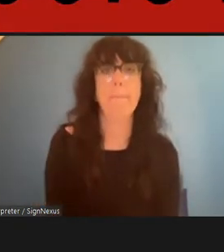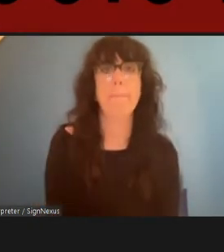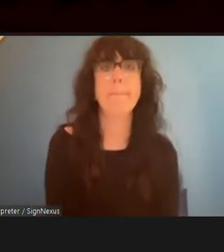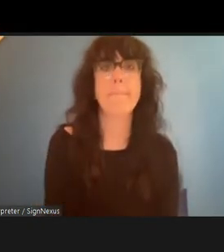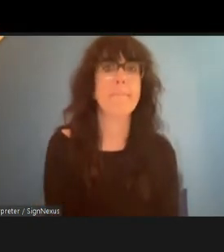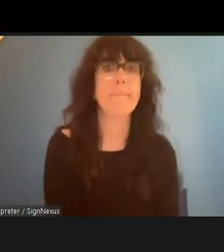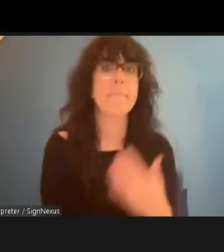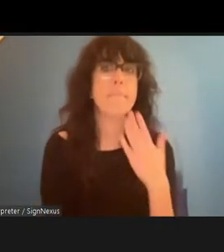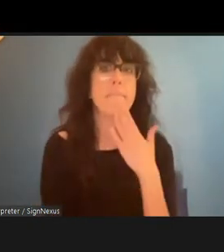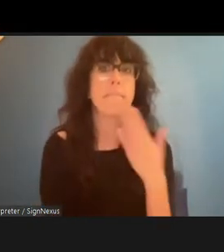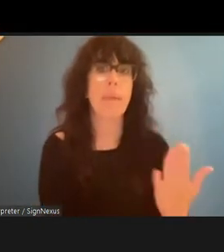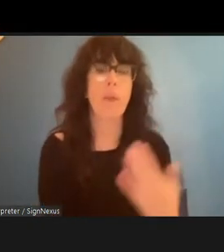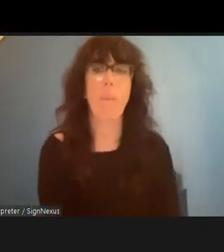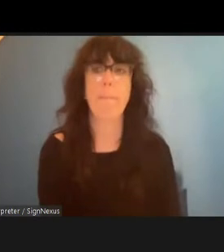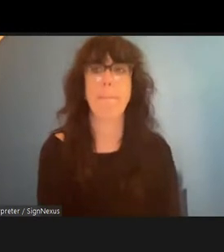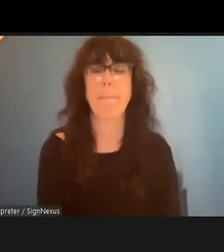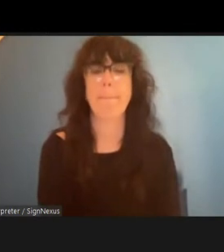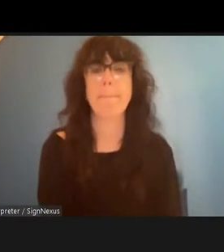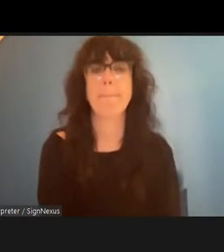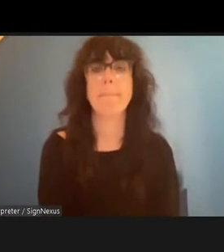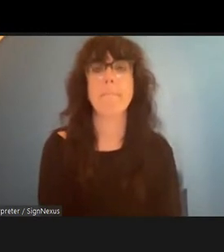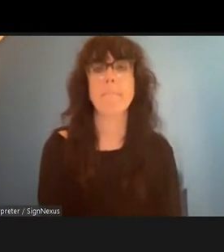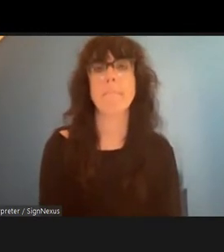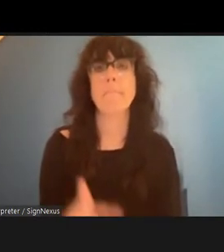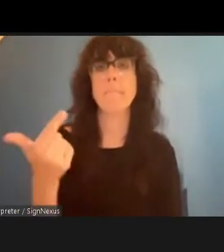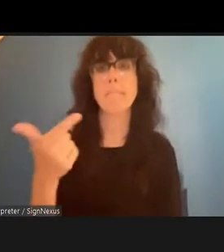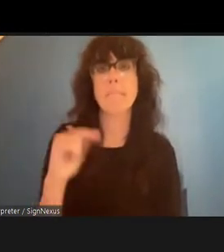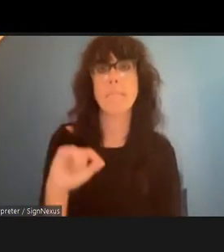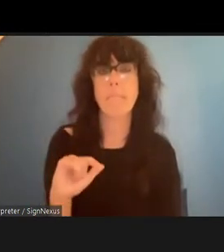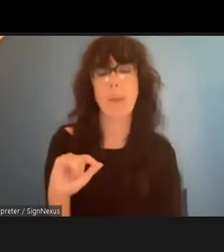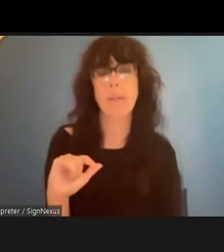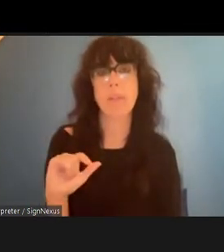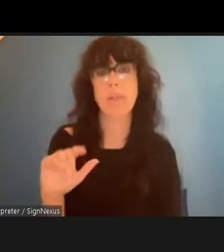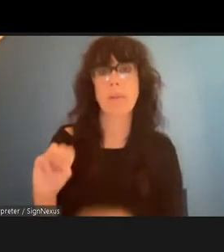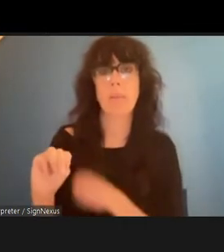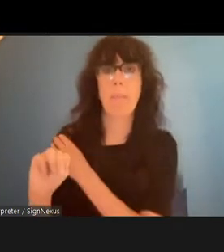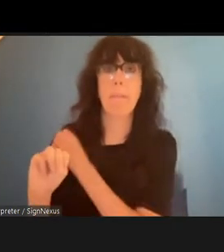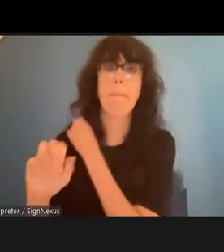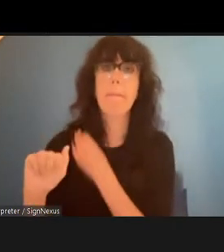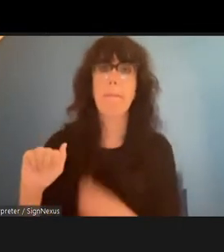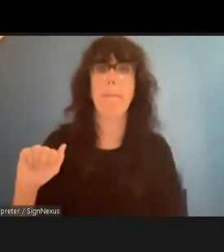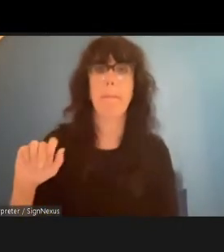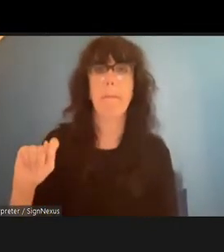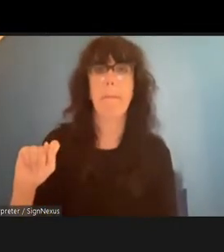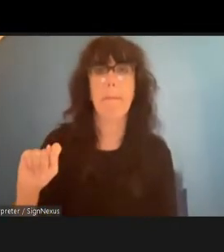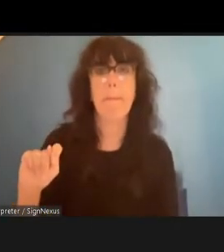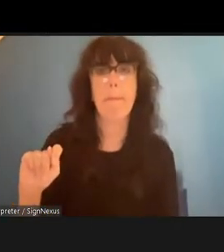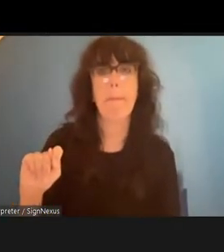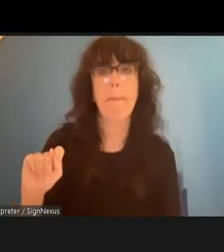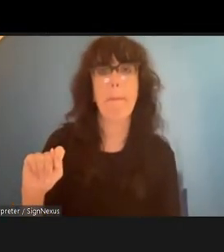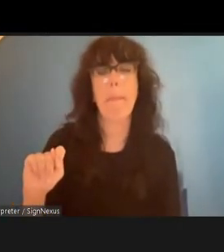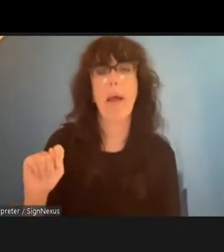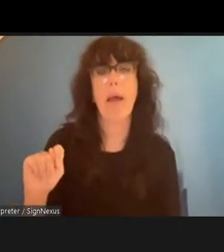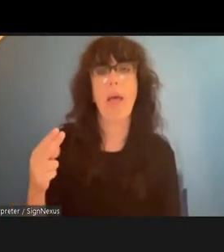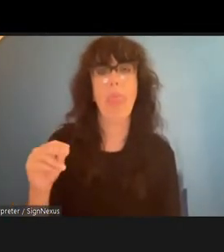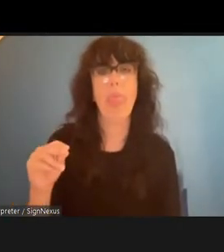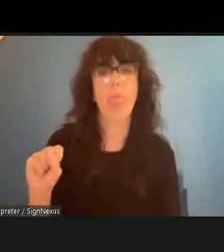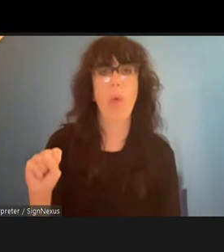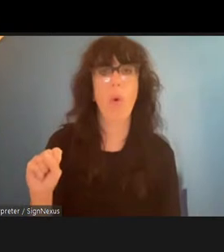thank you our next speaker is mathos sandgear followed by aretha